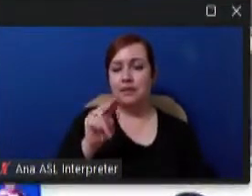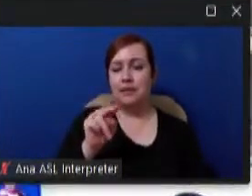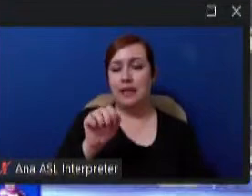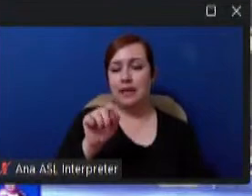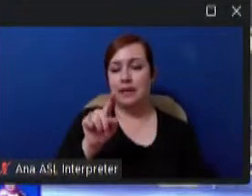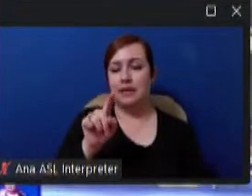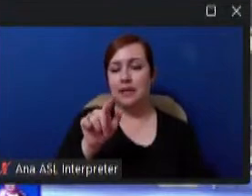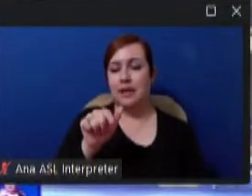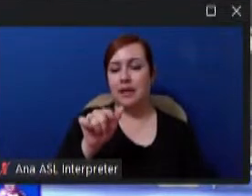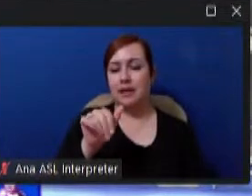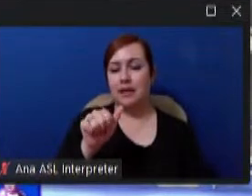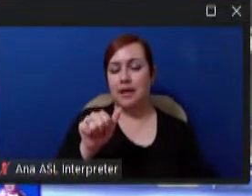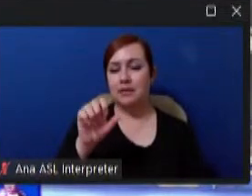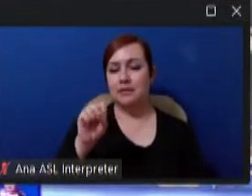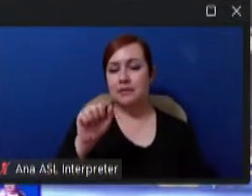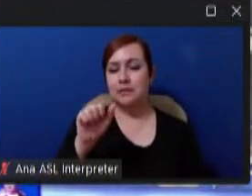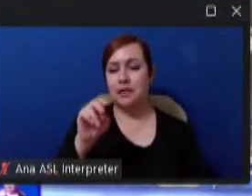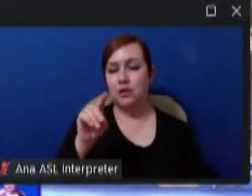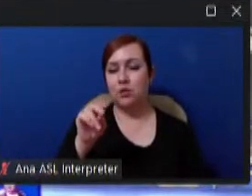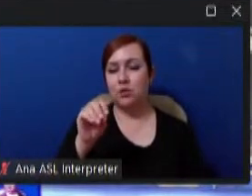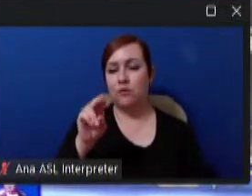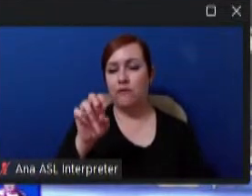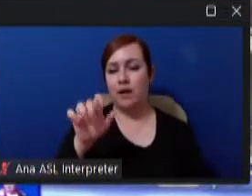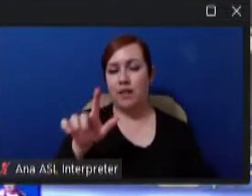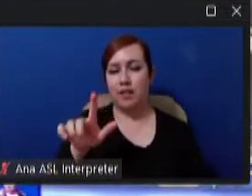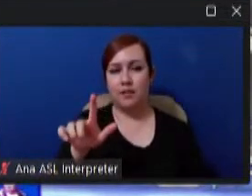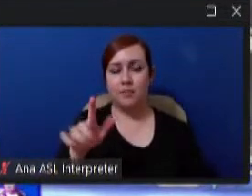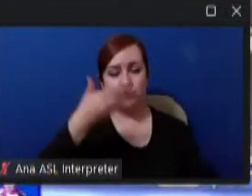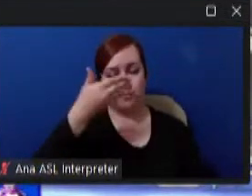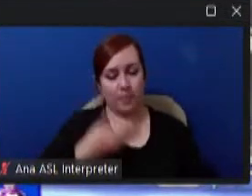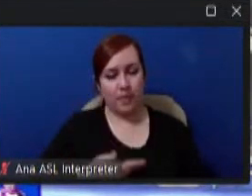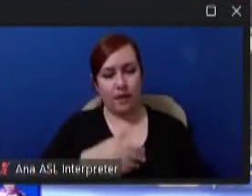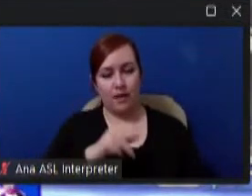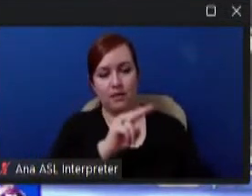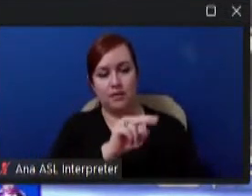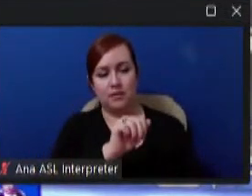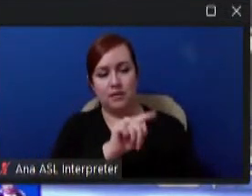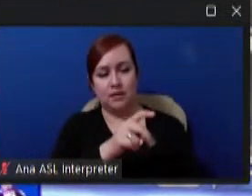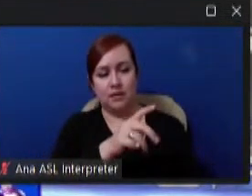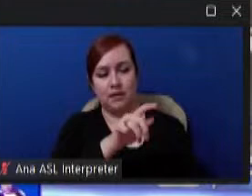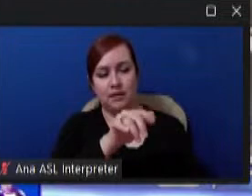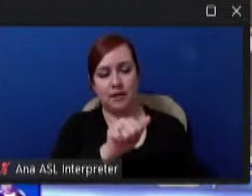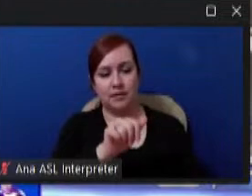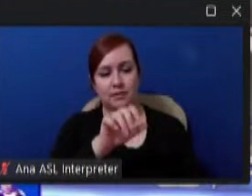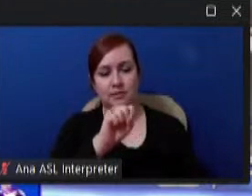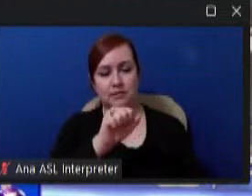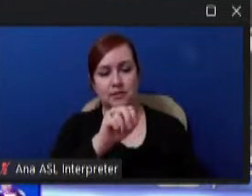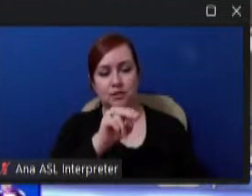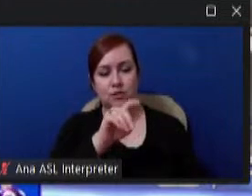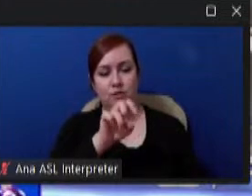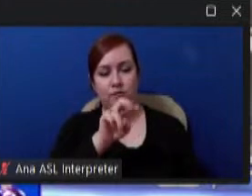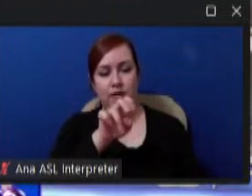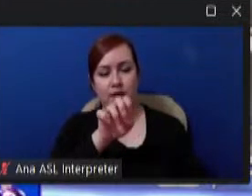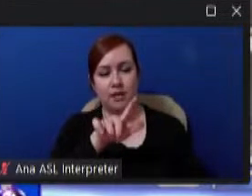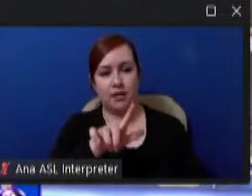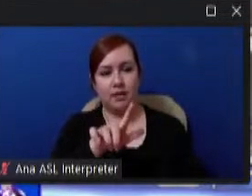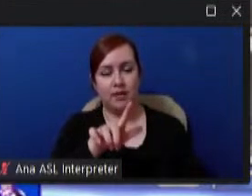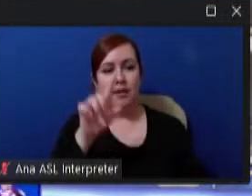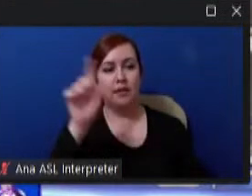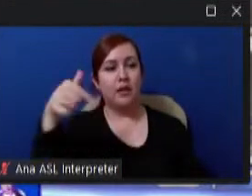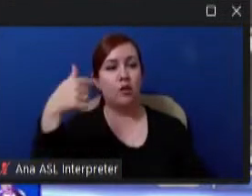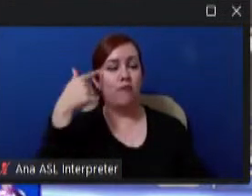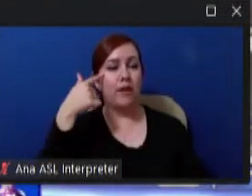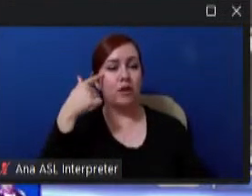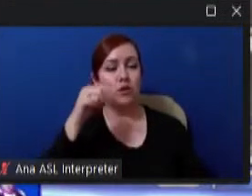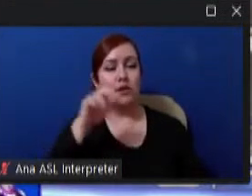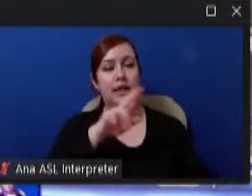Natalie Roque Sandoval. Thank you. I am Natalie Roque Sandoval, Secretary of State in Human